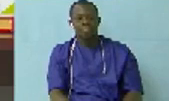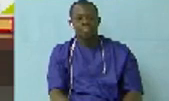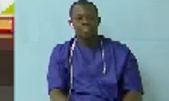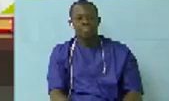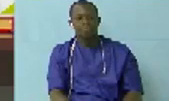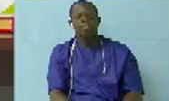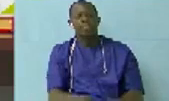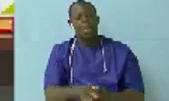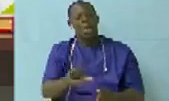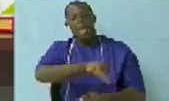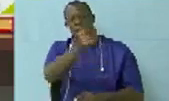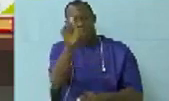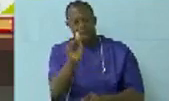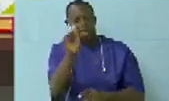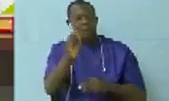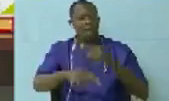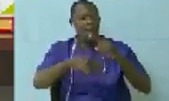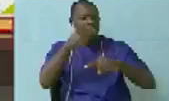karanke. And then